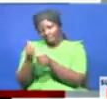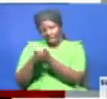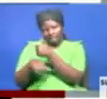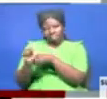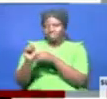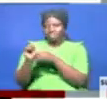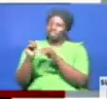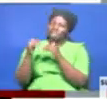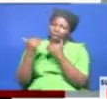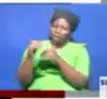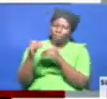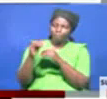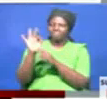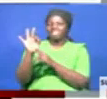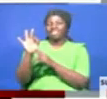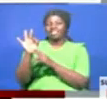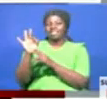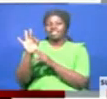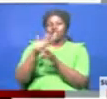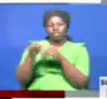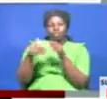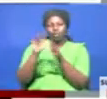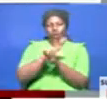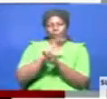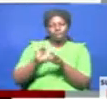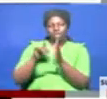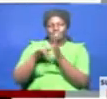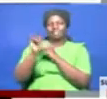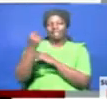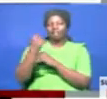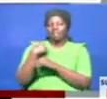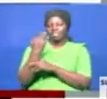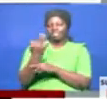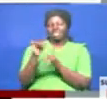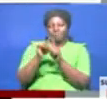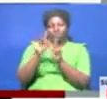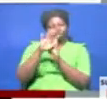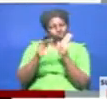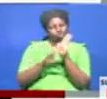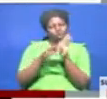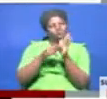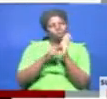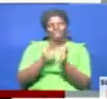all commissions in Kenya, it's 3 under the Constitution, at least 3.